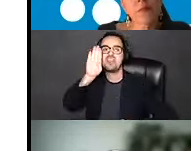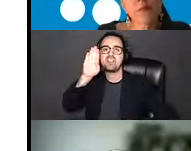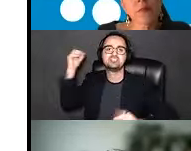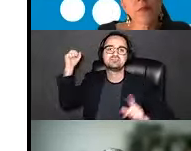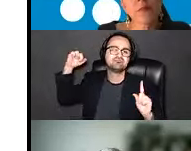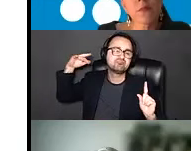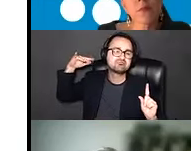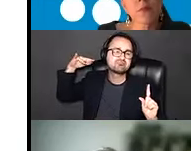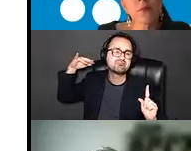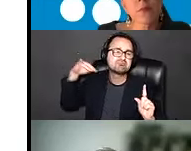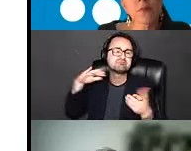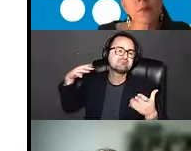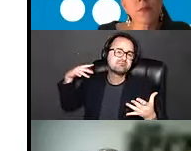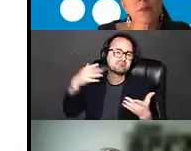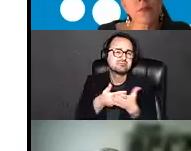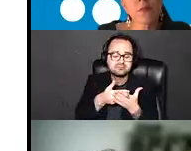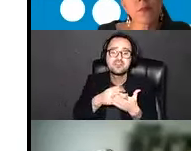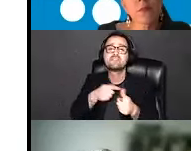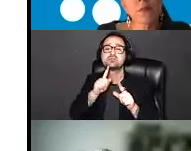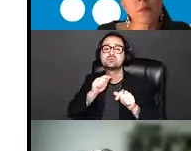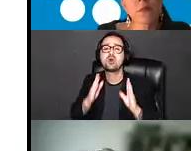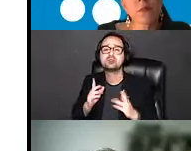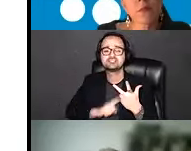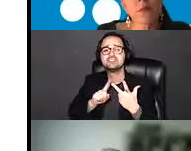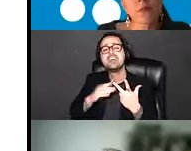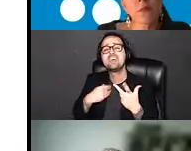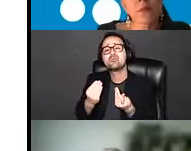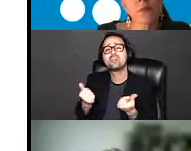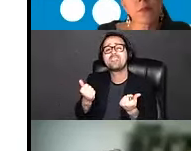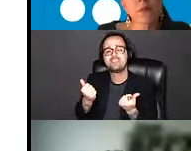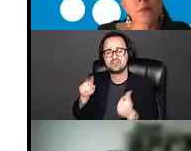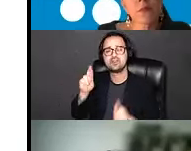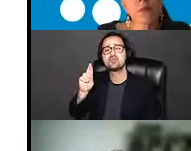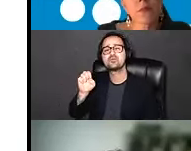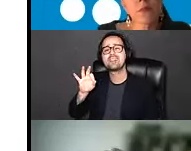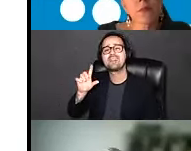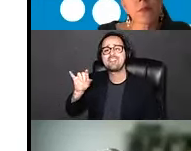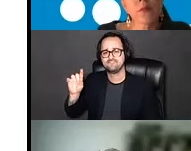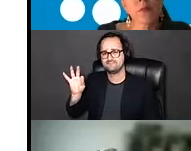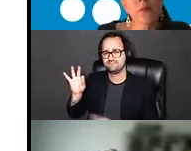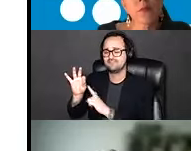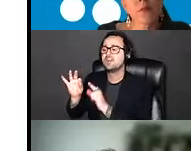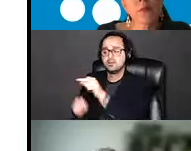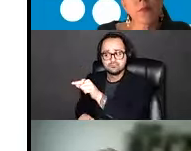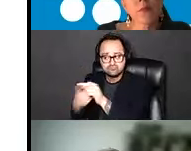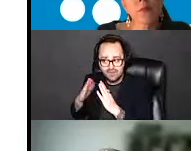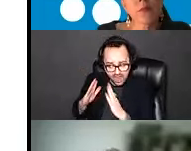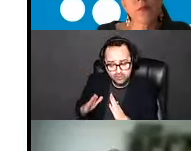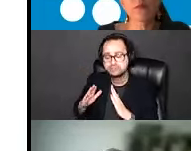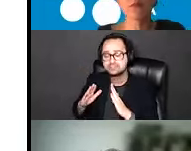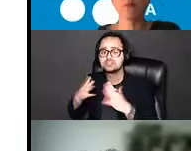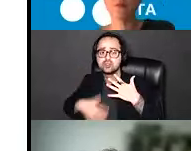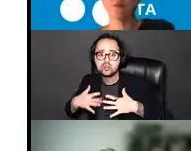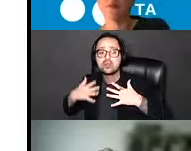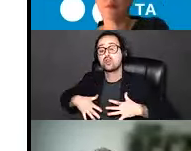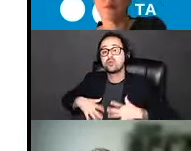who go on the scene as first responders. Then you have relief of just making sure people have housing and clothing and food